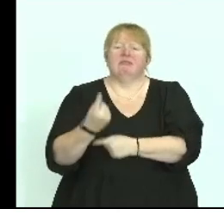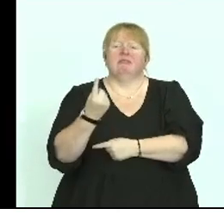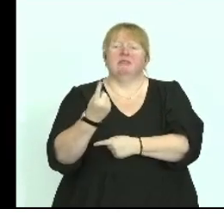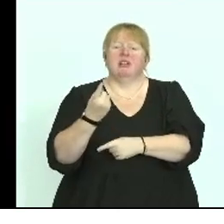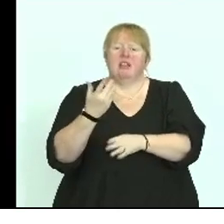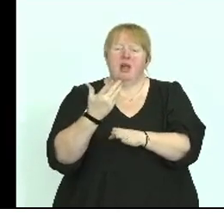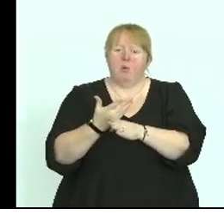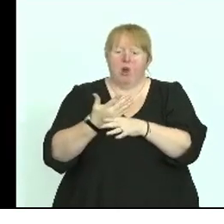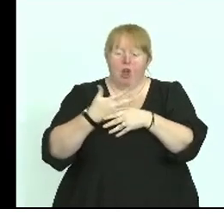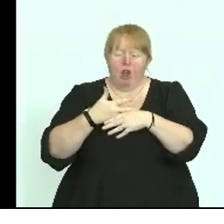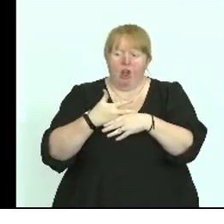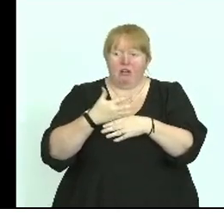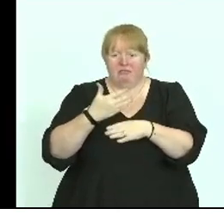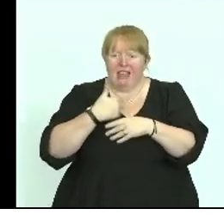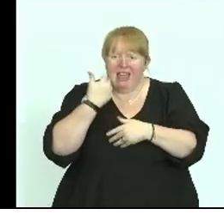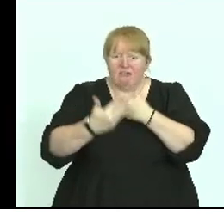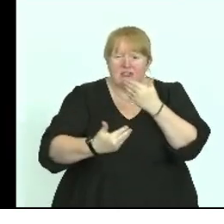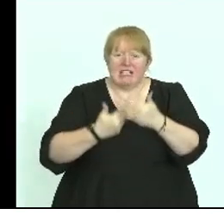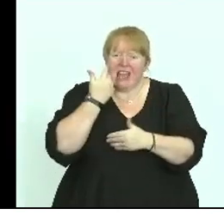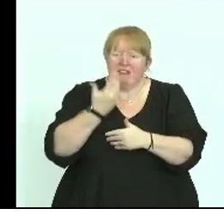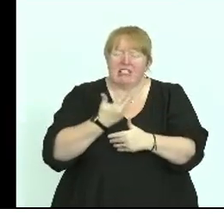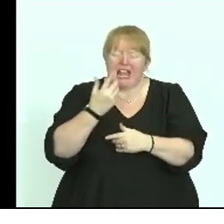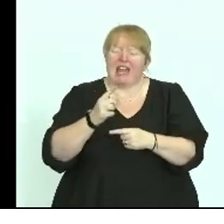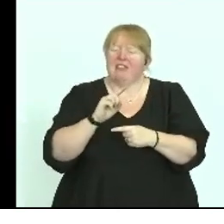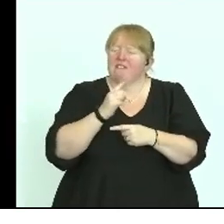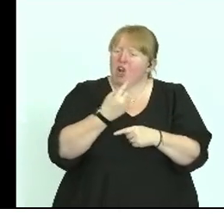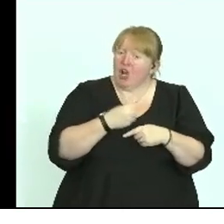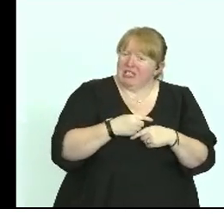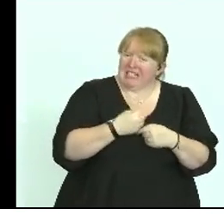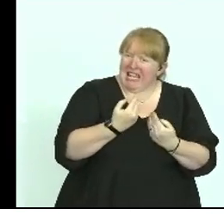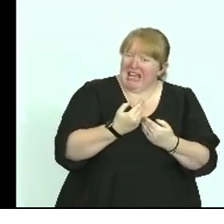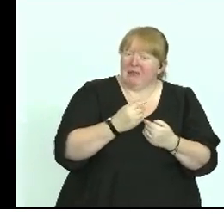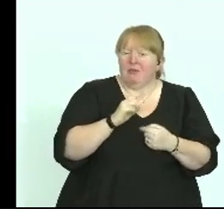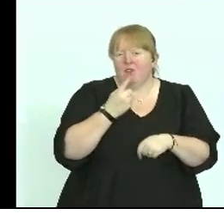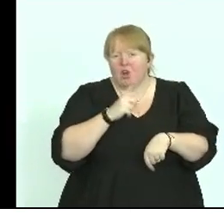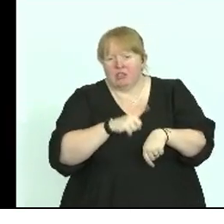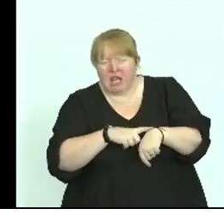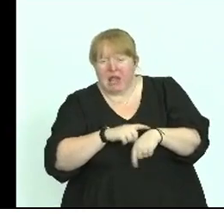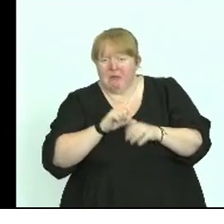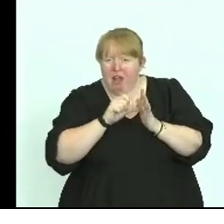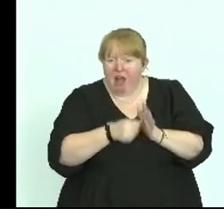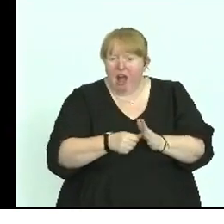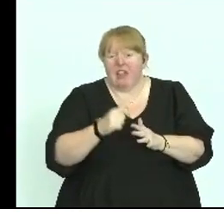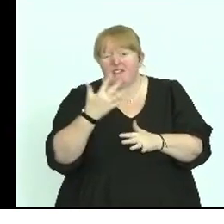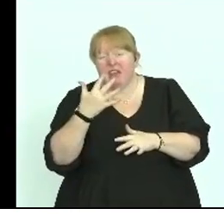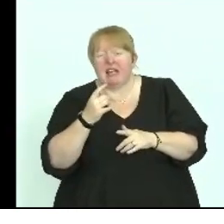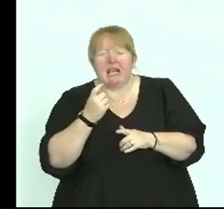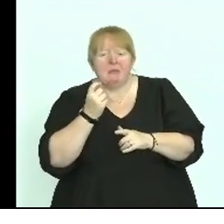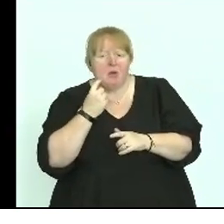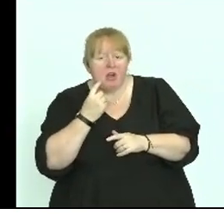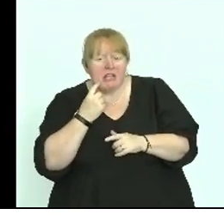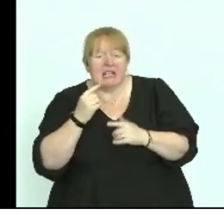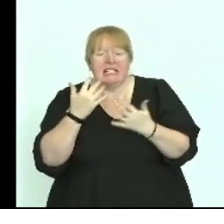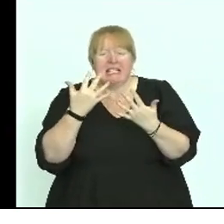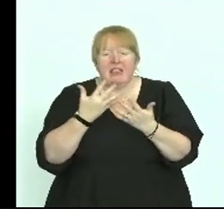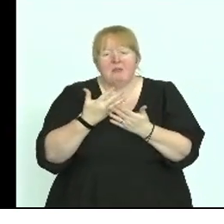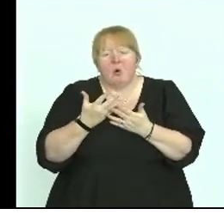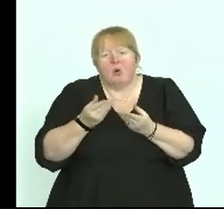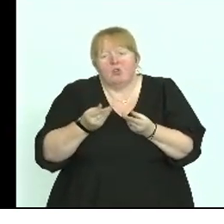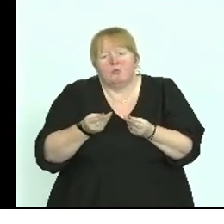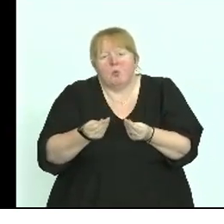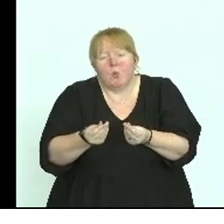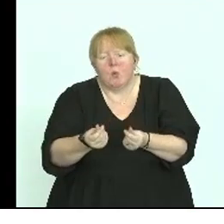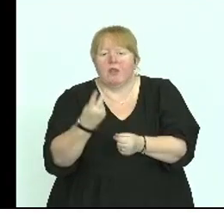their workflow, the first time is hard. The 5th time, it gets a little easier. The 10th time, it's a little smoother.